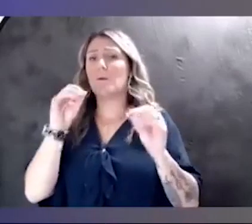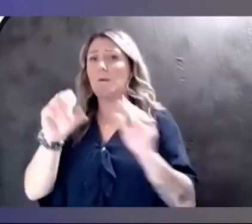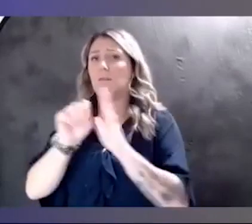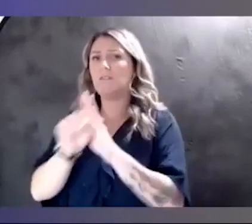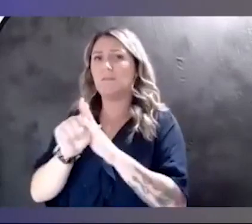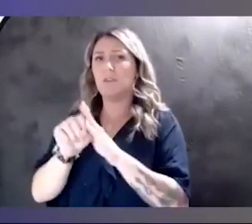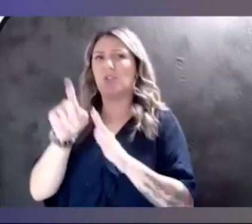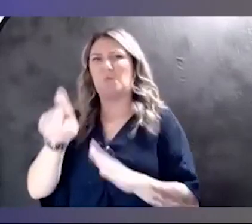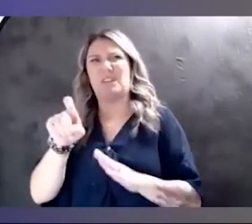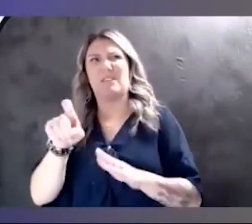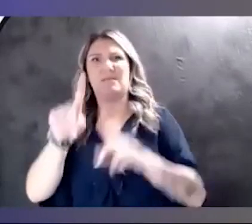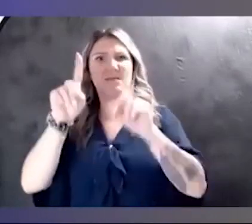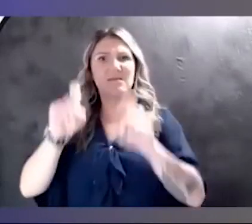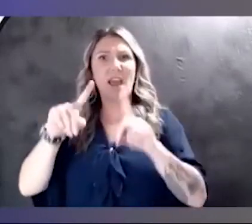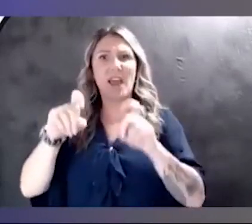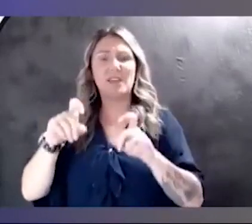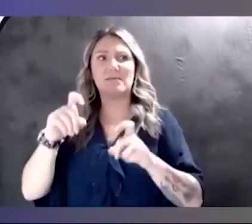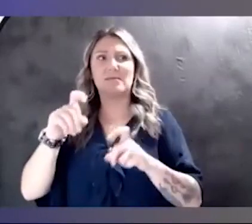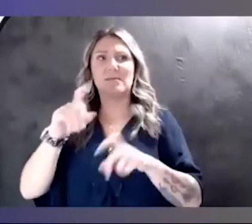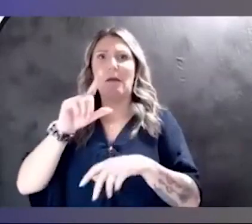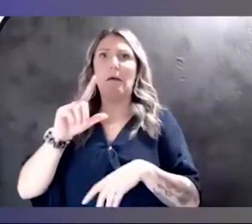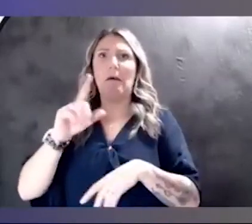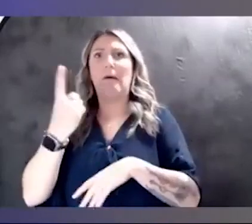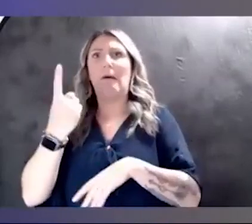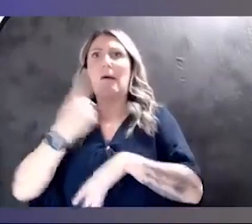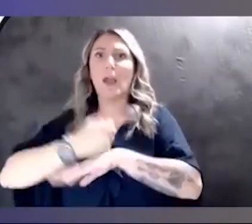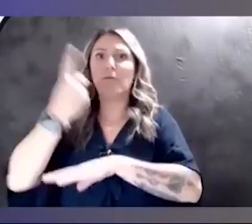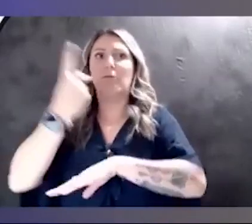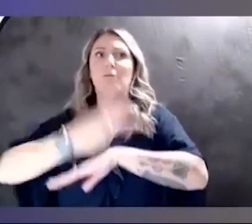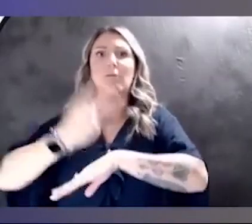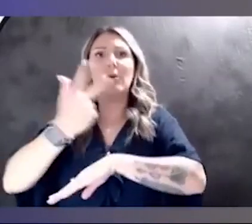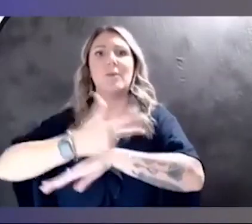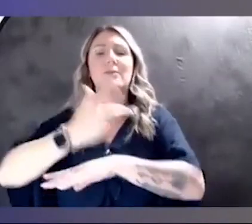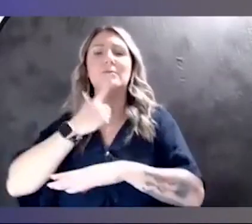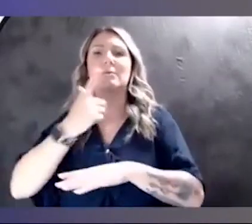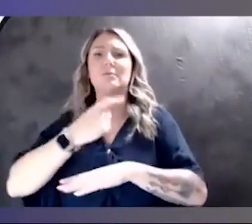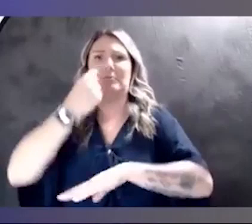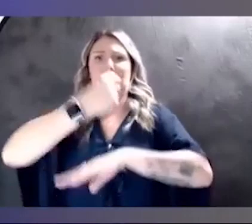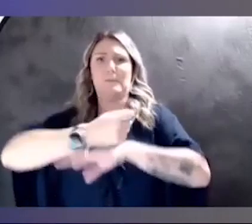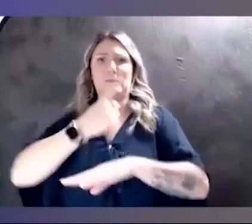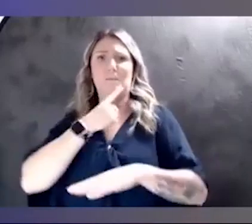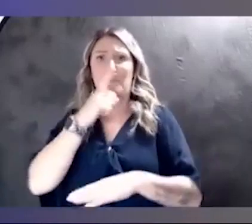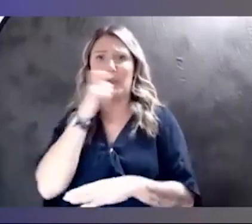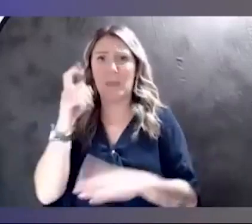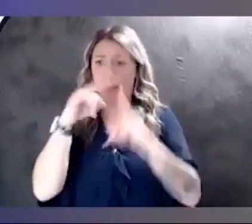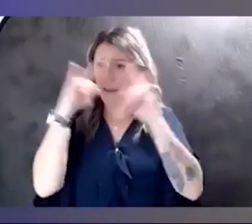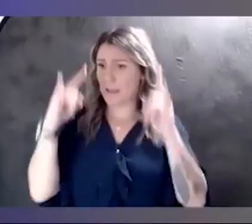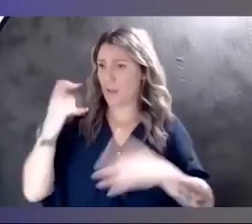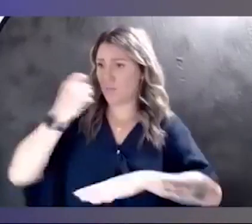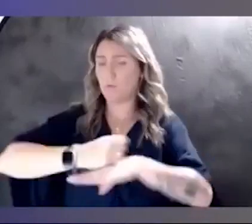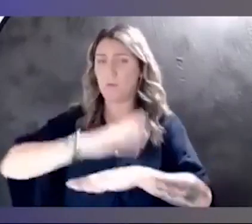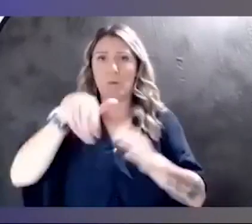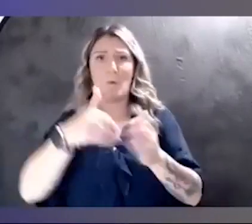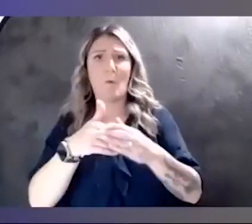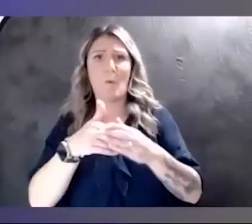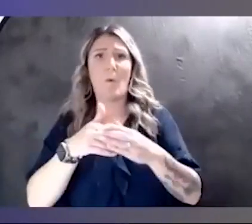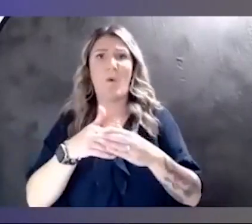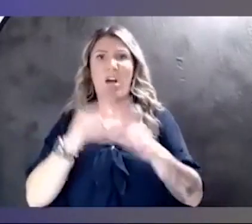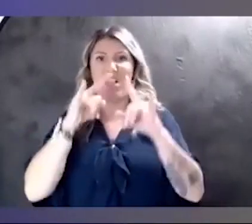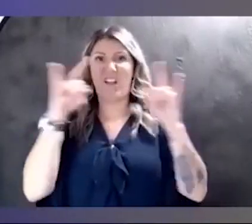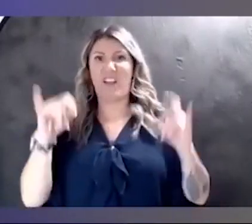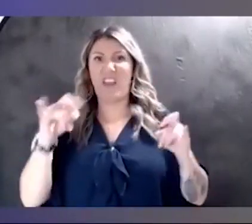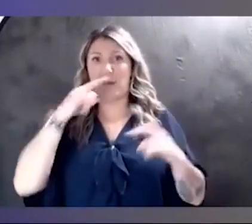for sure. And some camps were shut down because they'd have an index case and they had to quarantine the whole camp. So really find